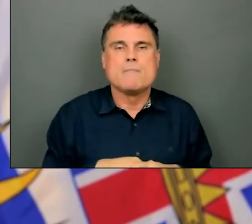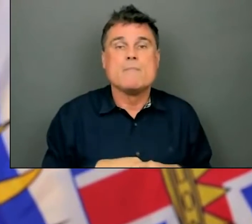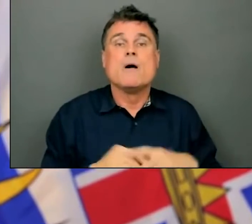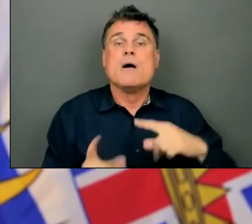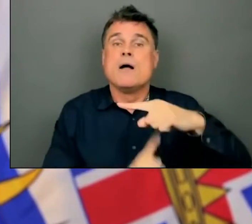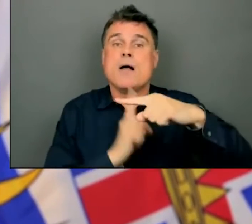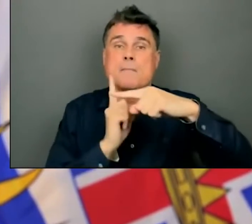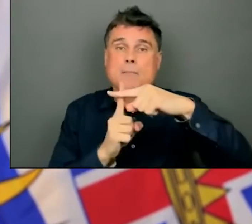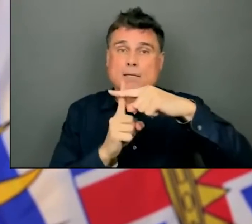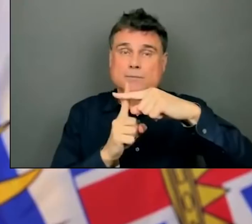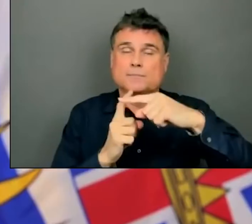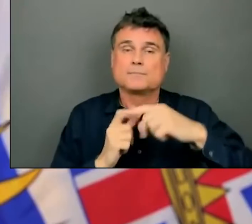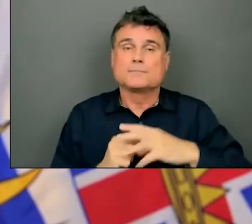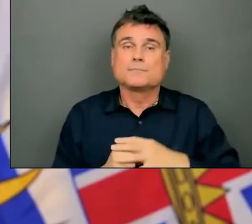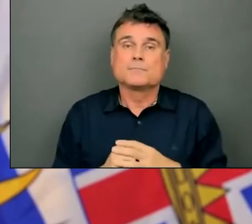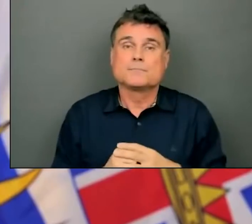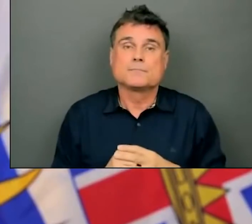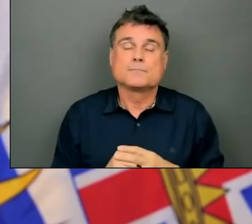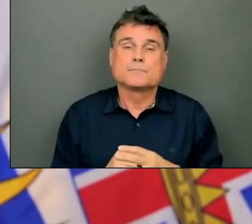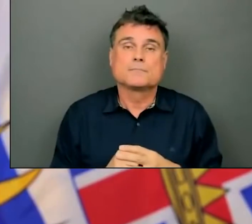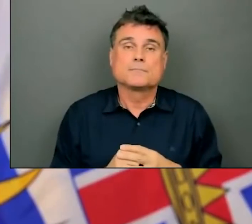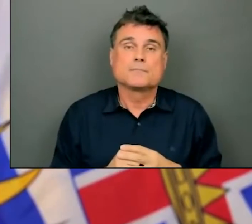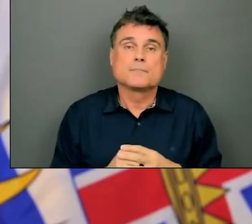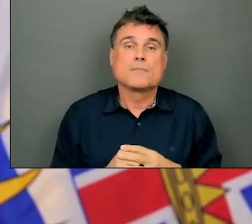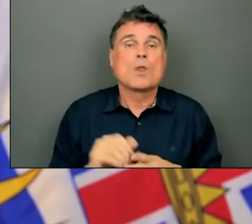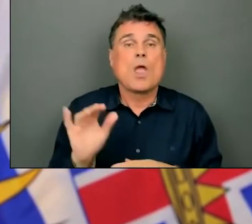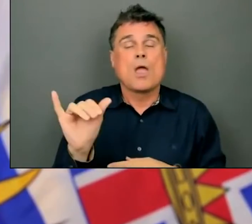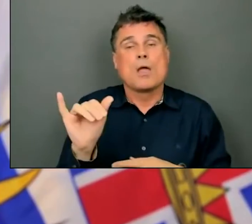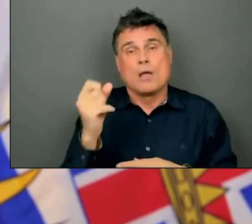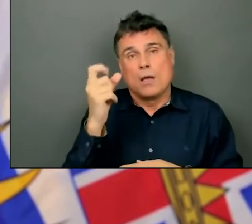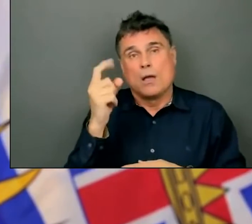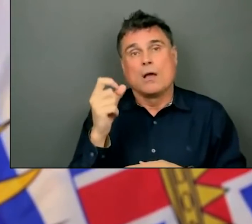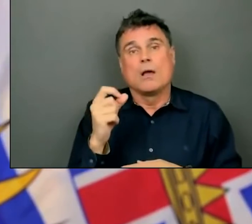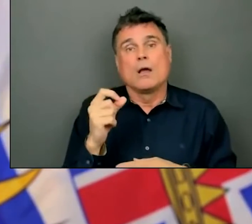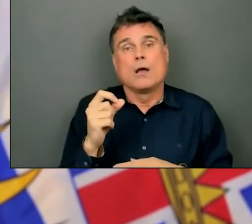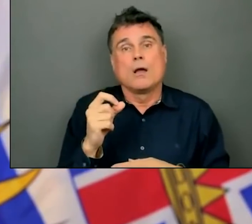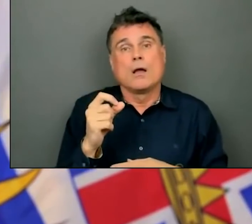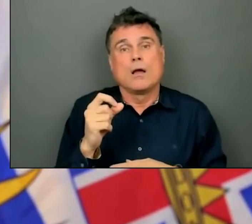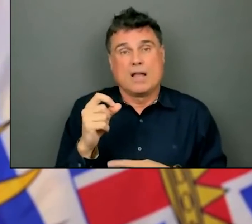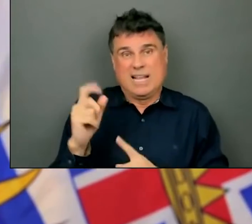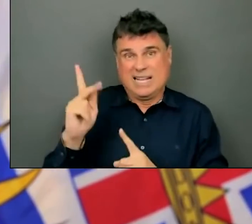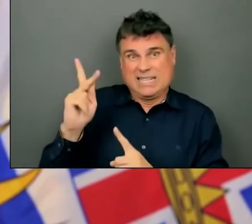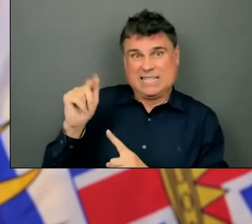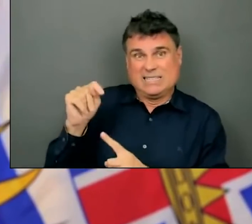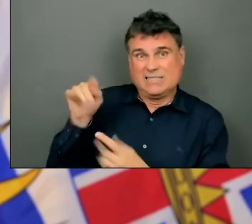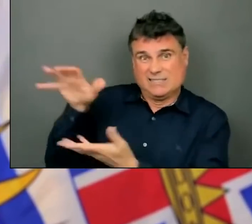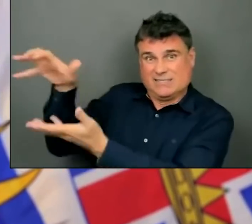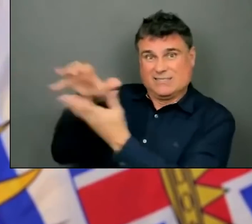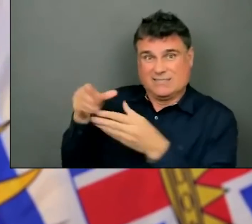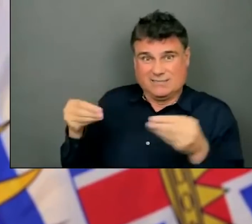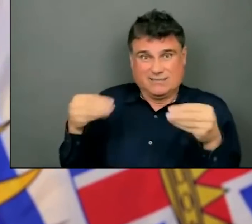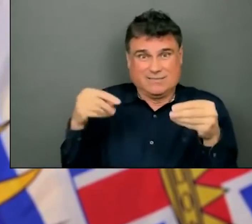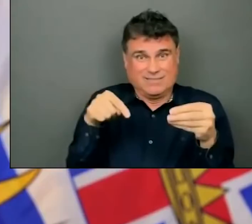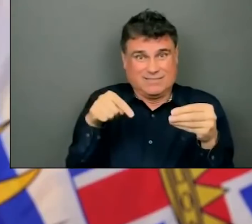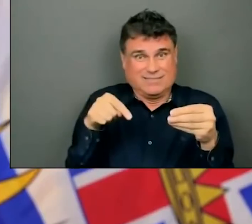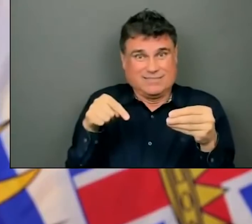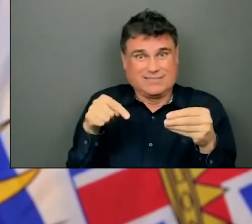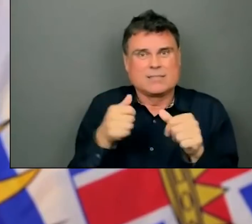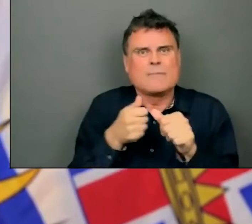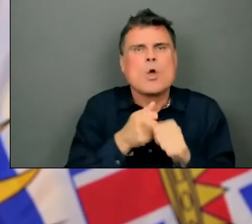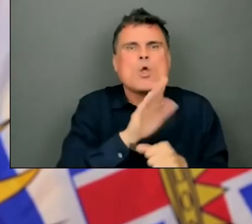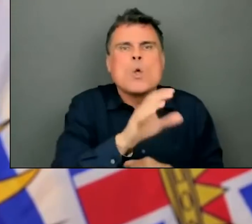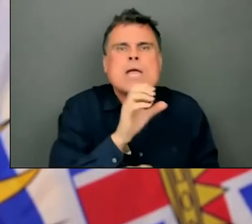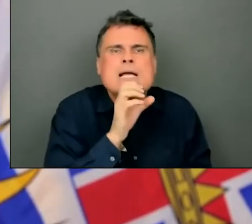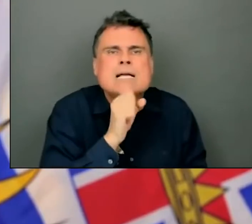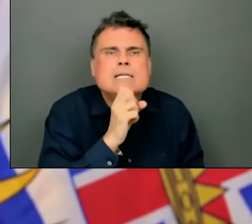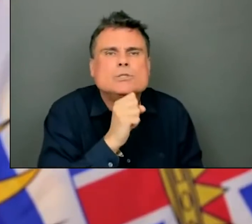able to we'll also be distributing them to people based on their risk, which of course means age, and I'll leave